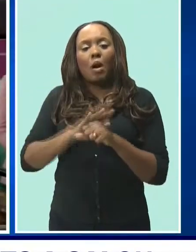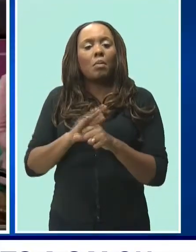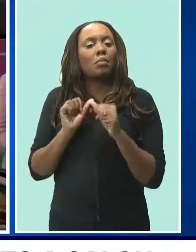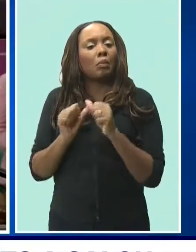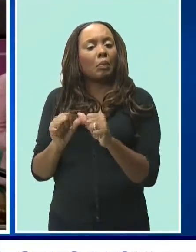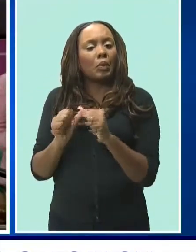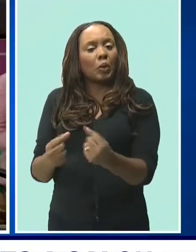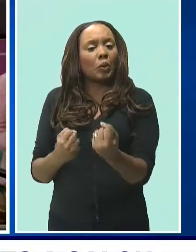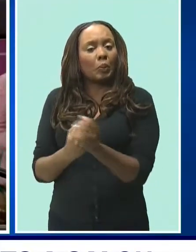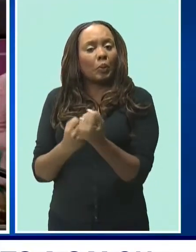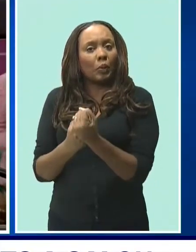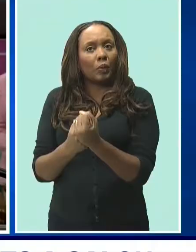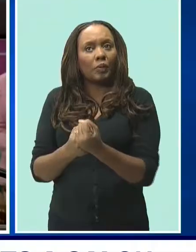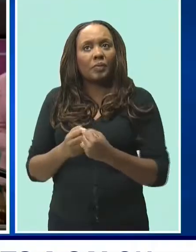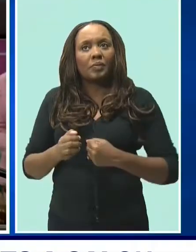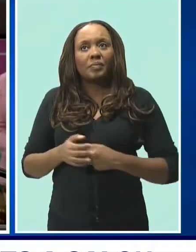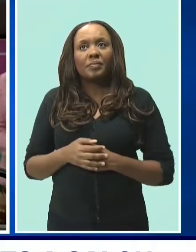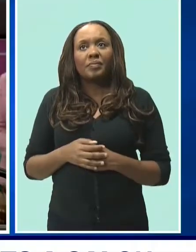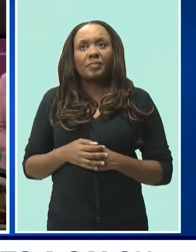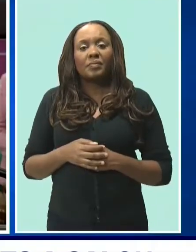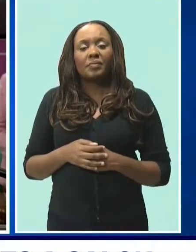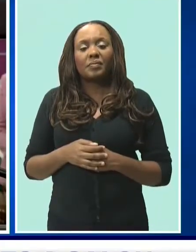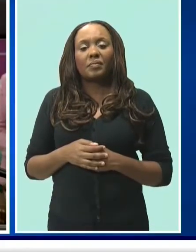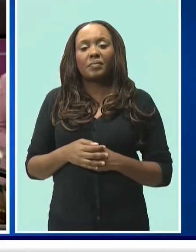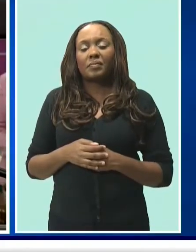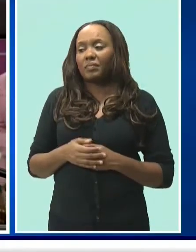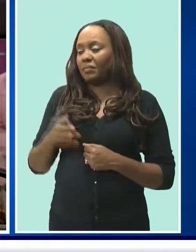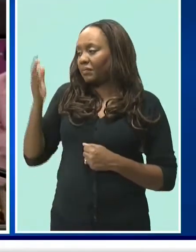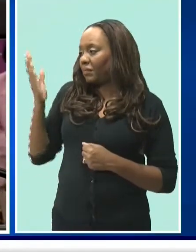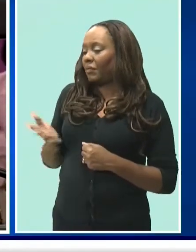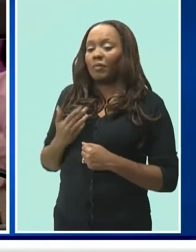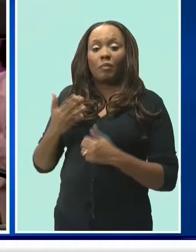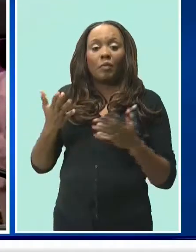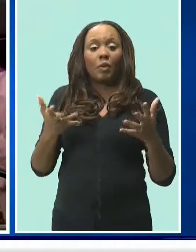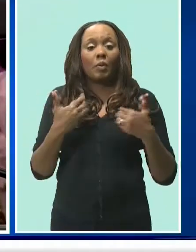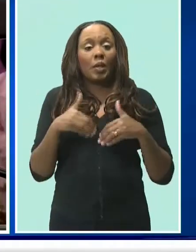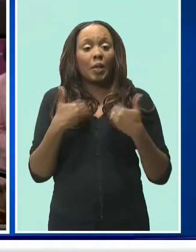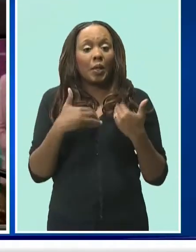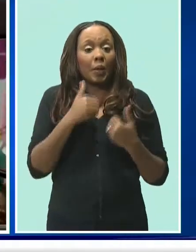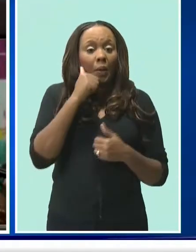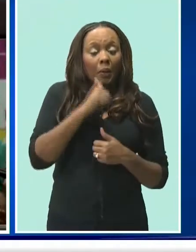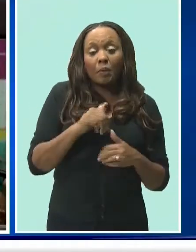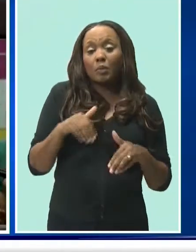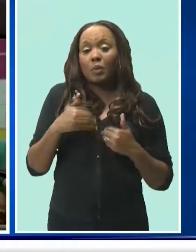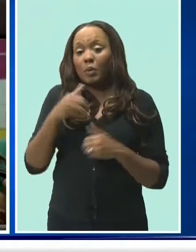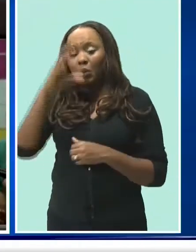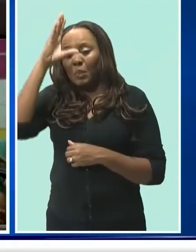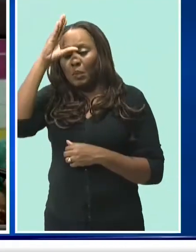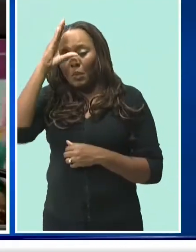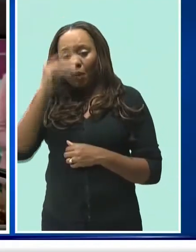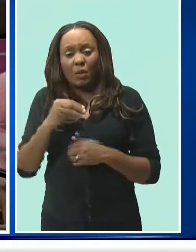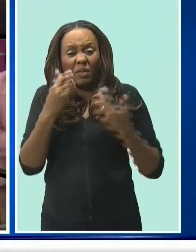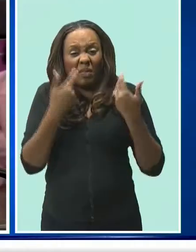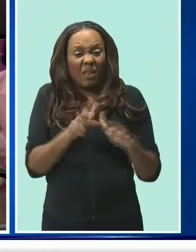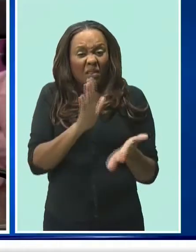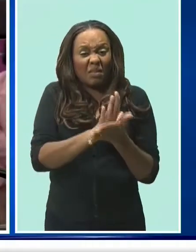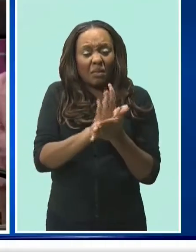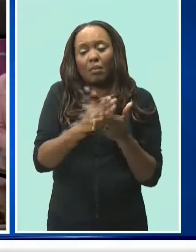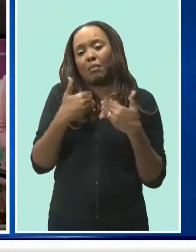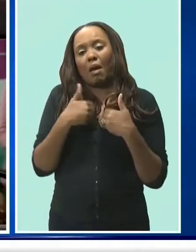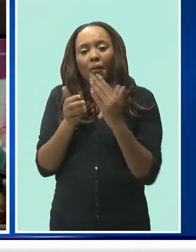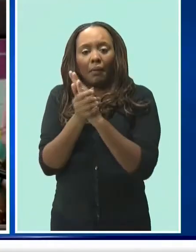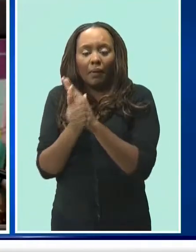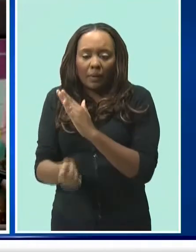To be able the young girls and boys to have skills after they go out, and especially with